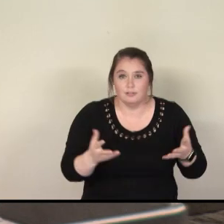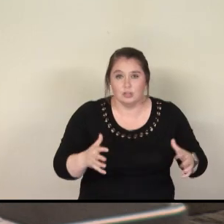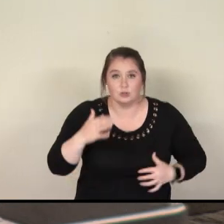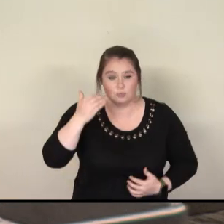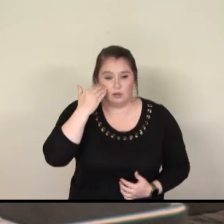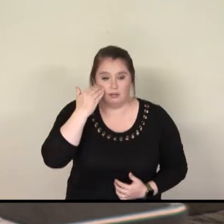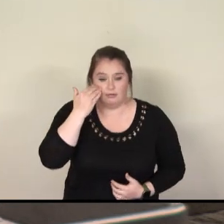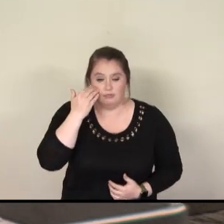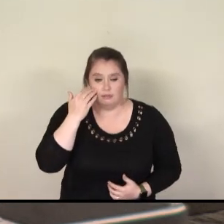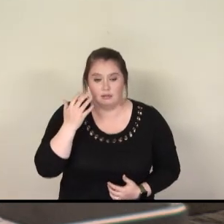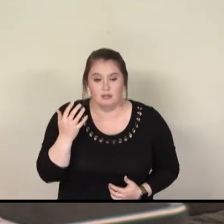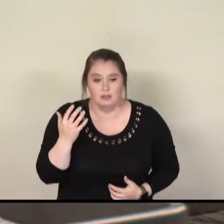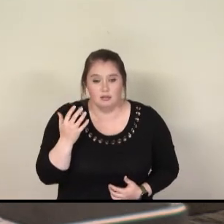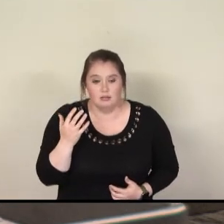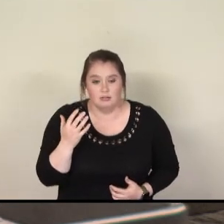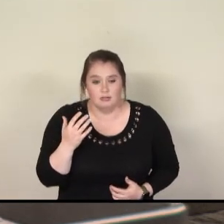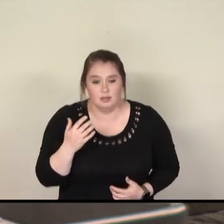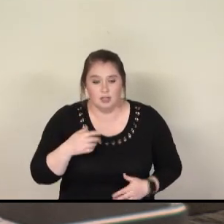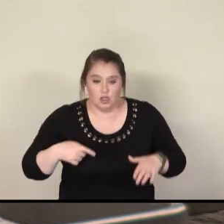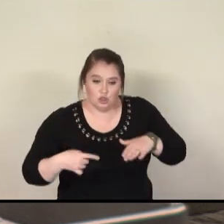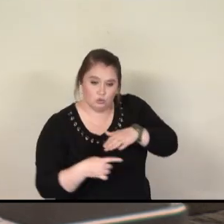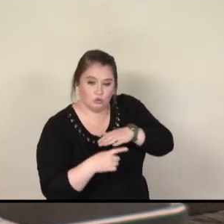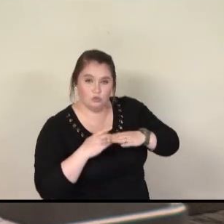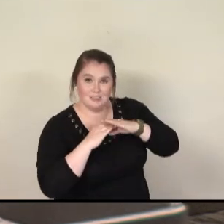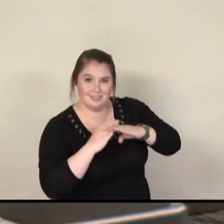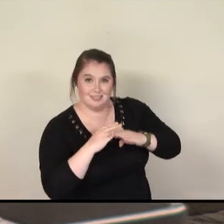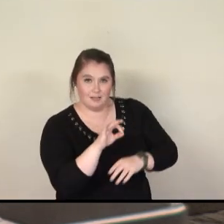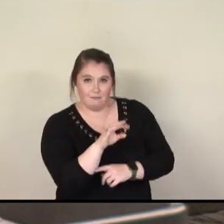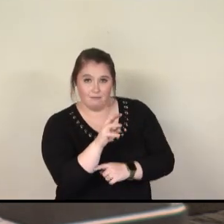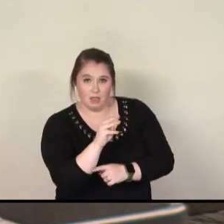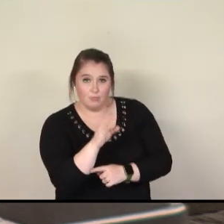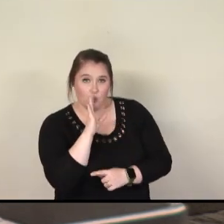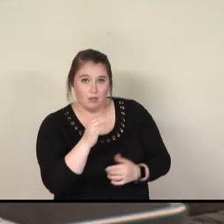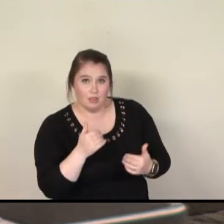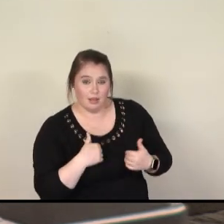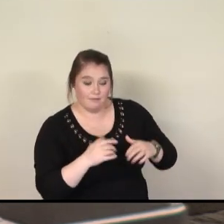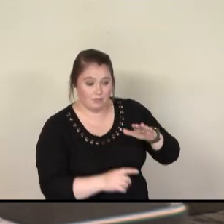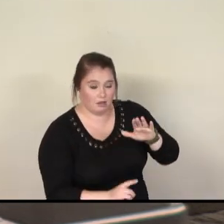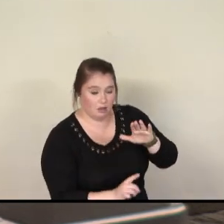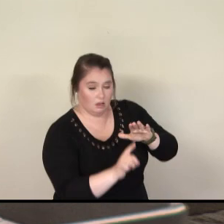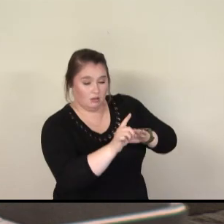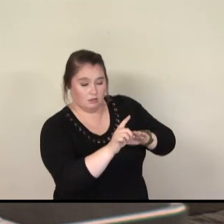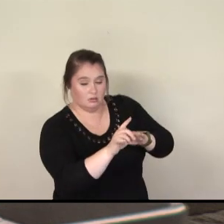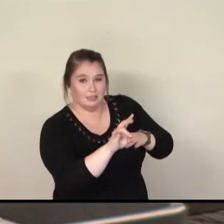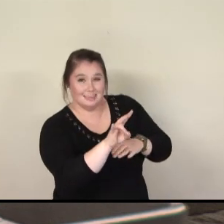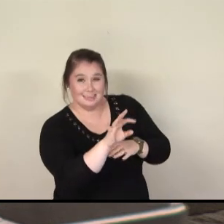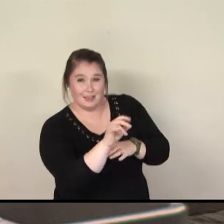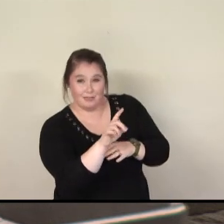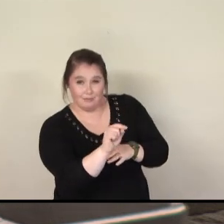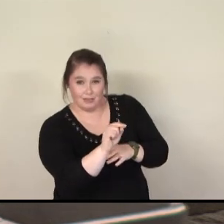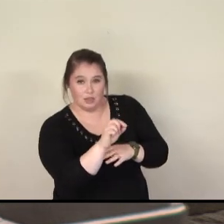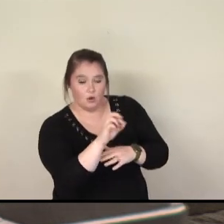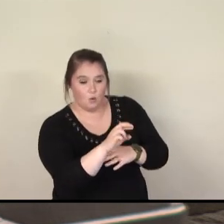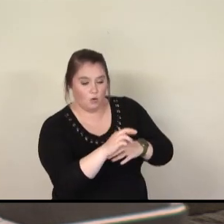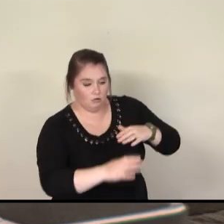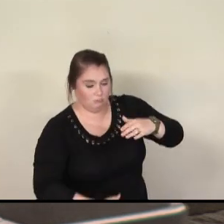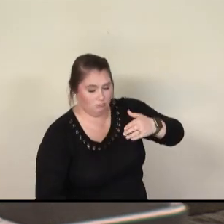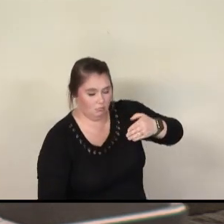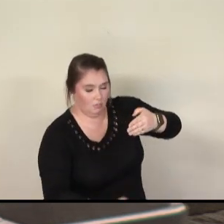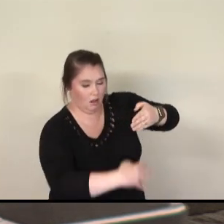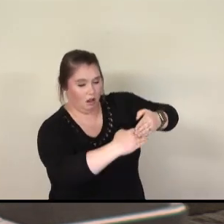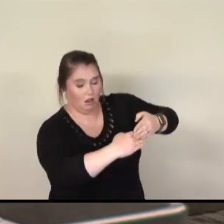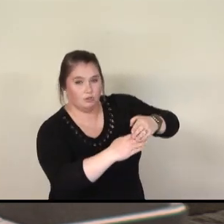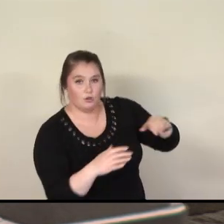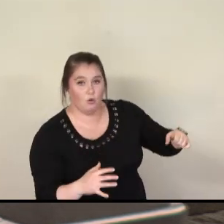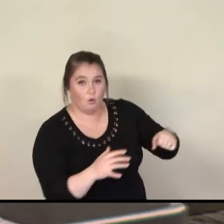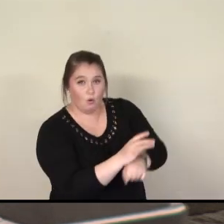the intruder-resistant film on them up to 7 feet high or wherever the mullion is. So the whole glass panel